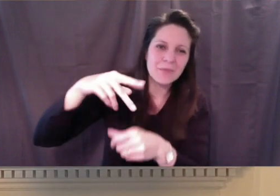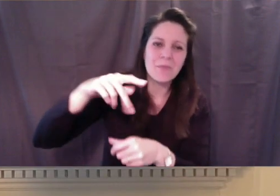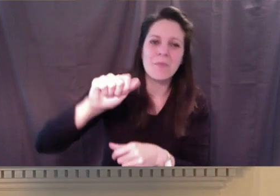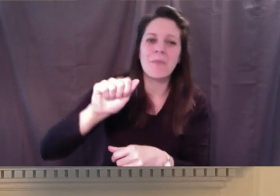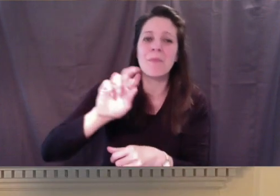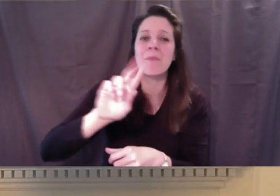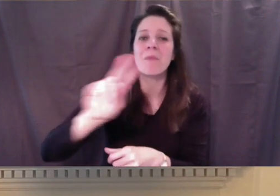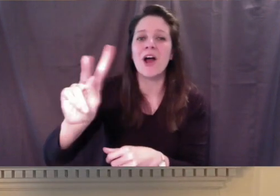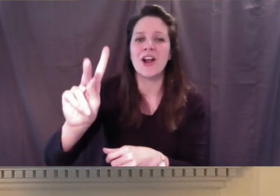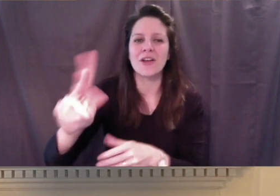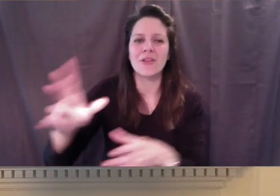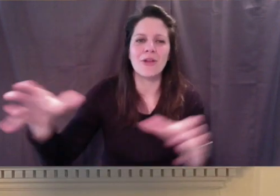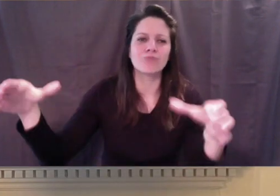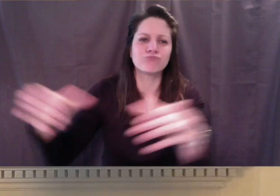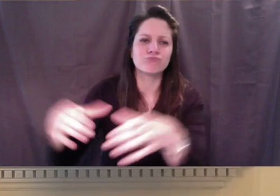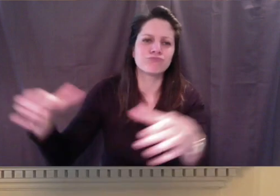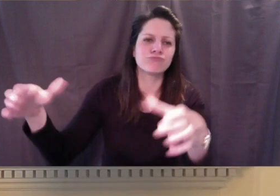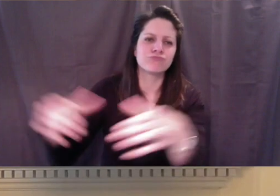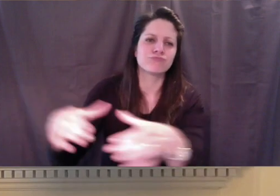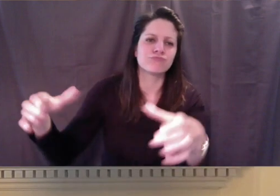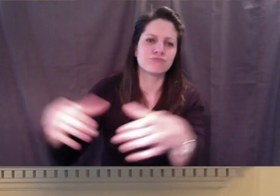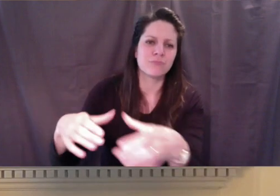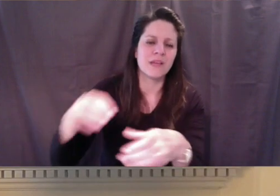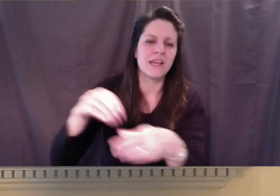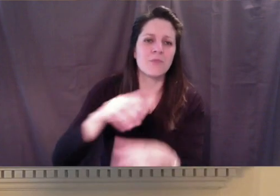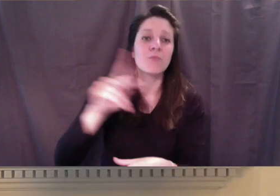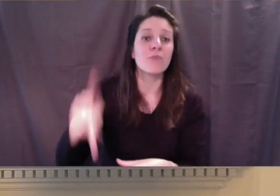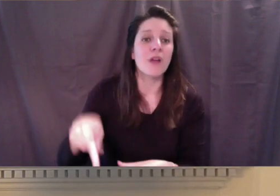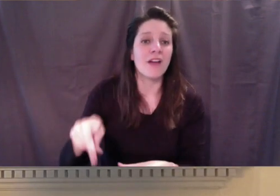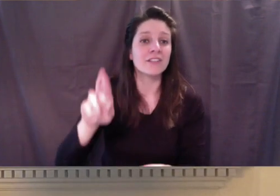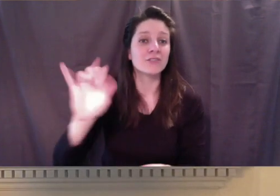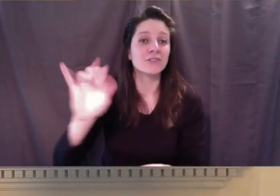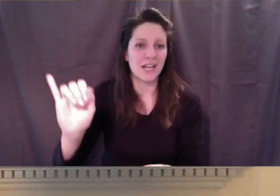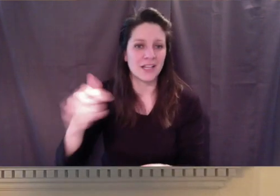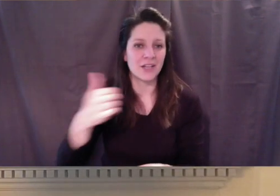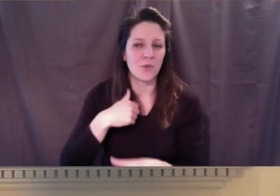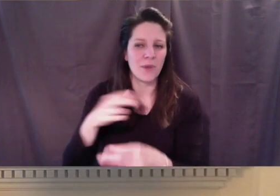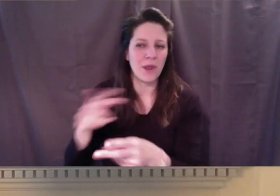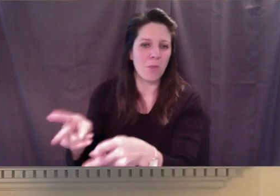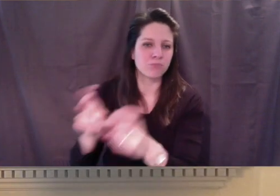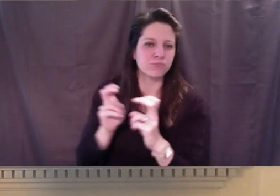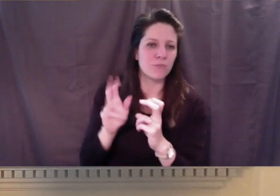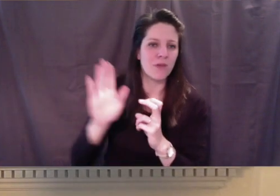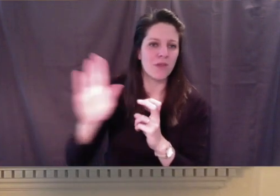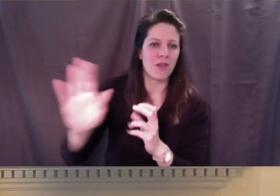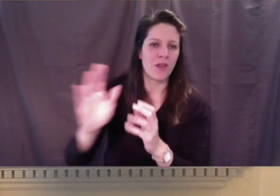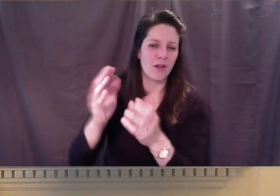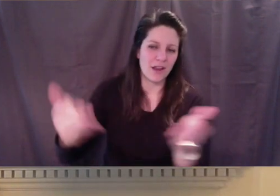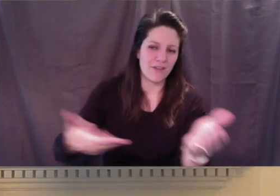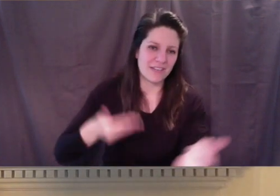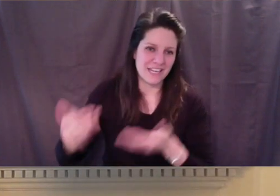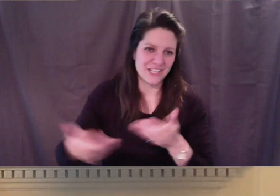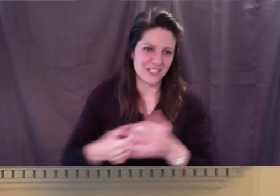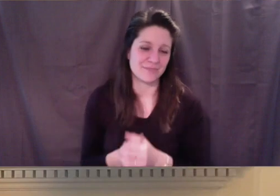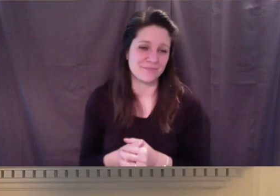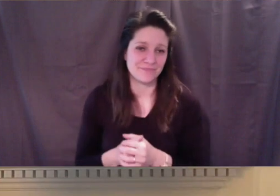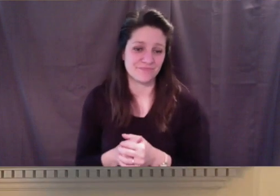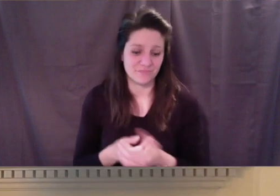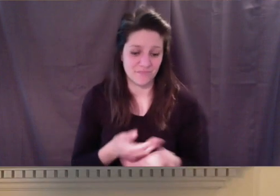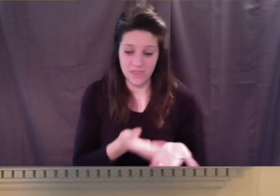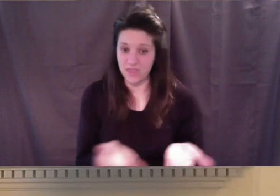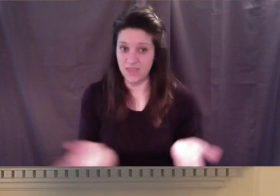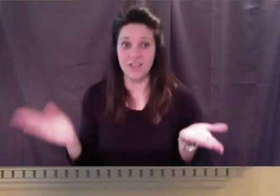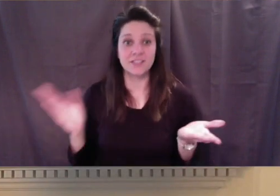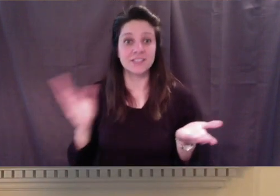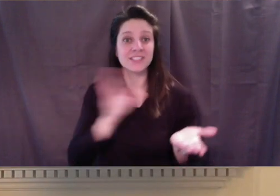the Walls is a congregation that meets in a public park here in Providence, and we use their